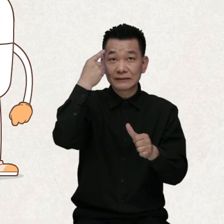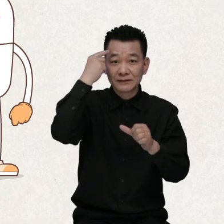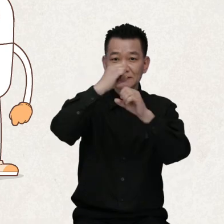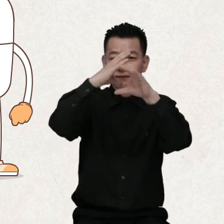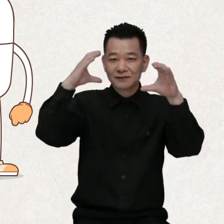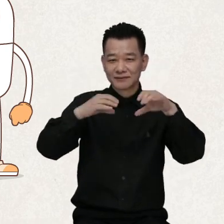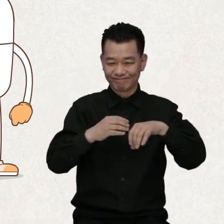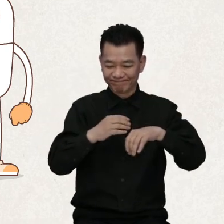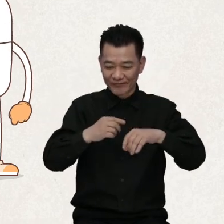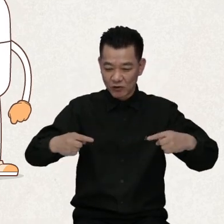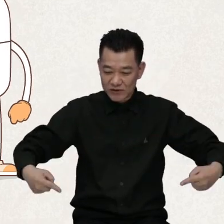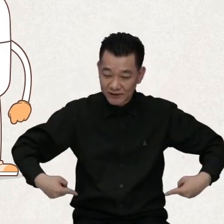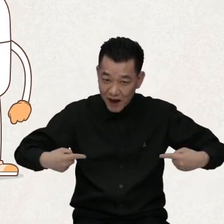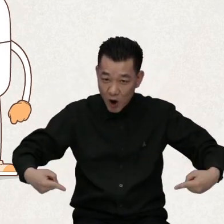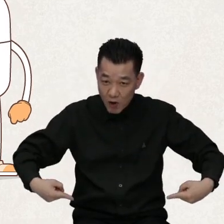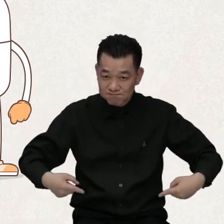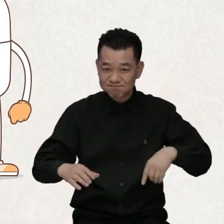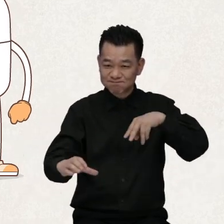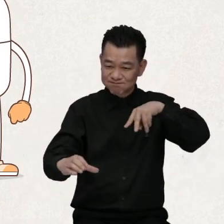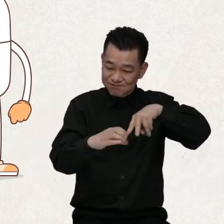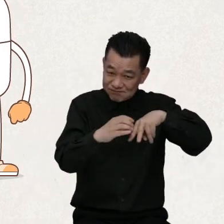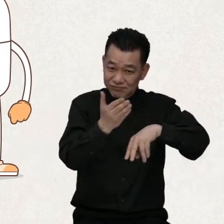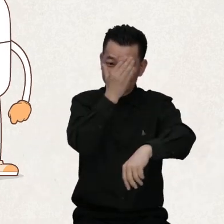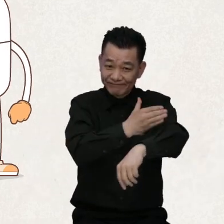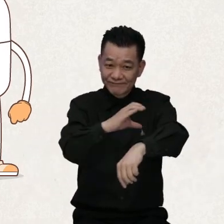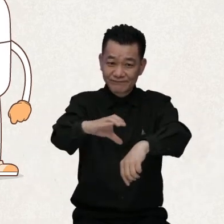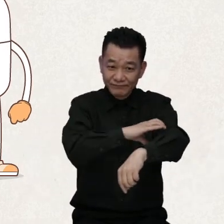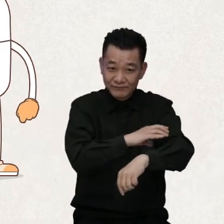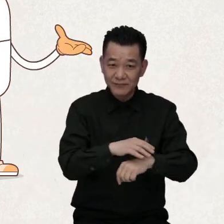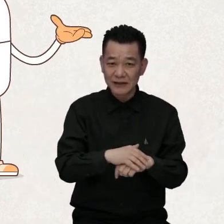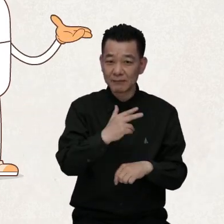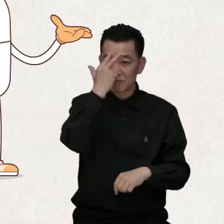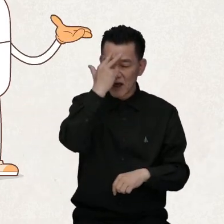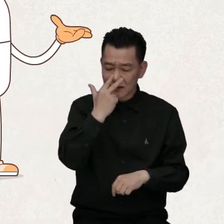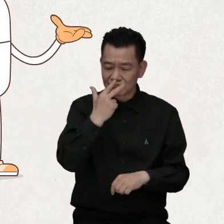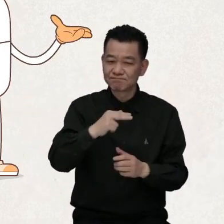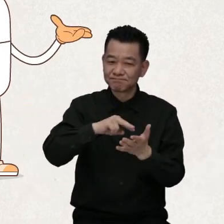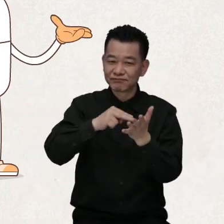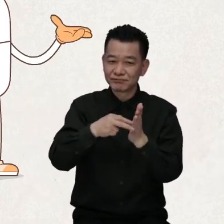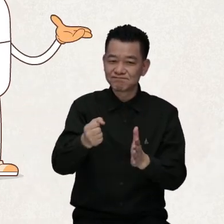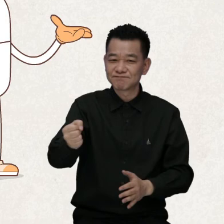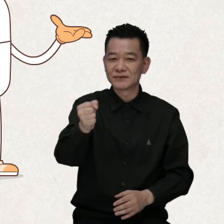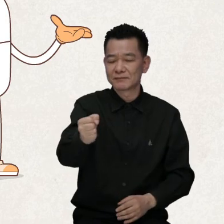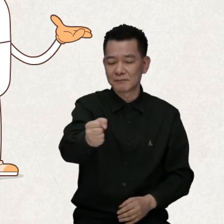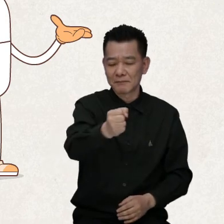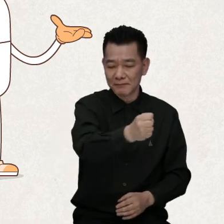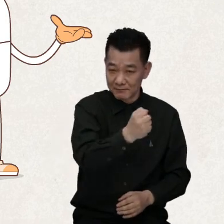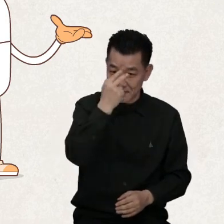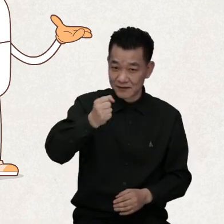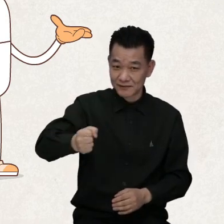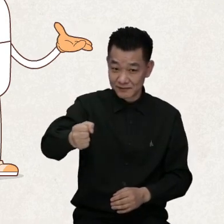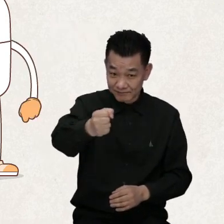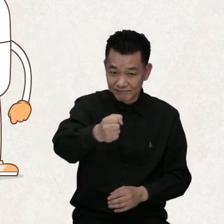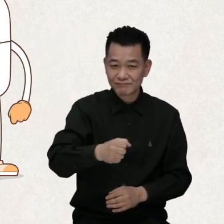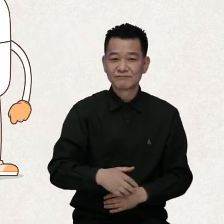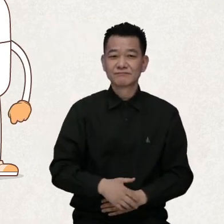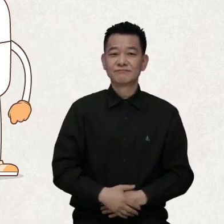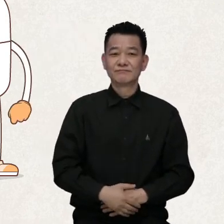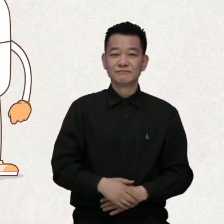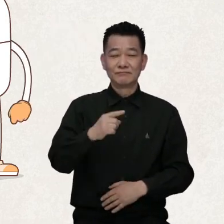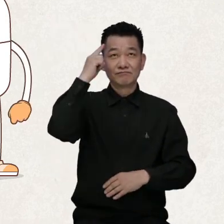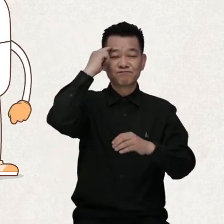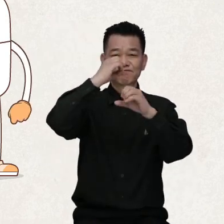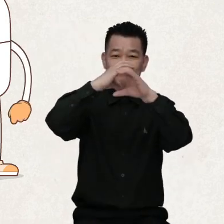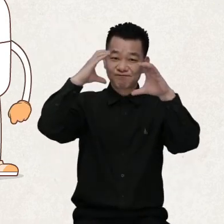disabilities makes me think of wheelchairs, prosthetic legs, or tools like the white walking stick that person with